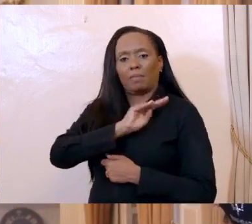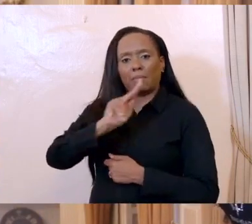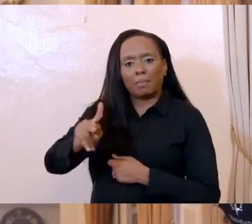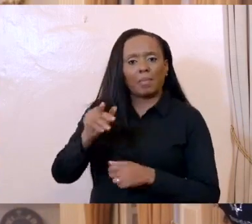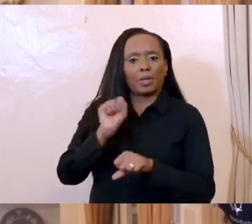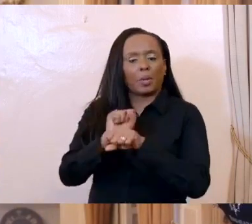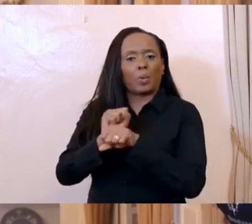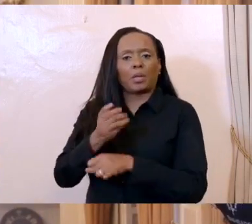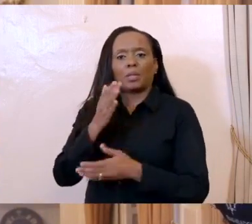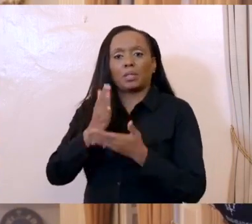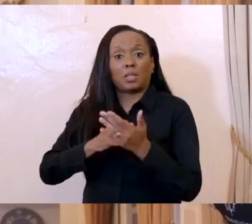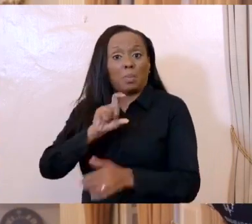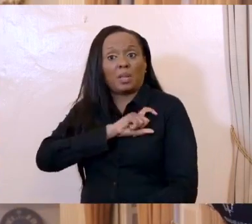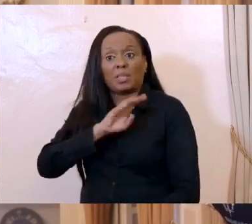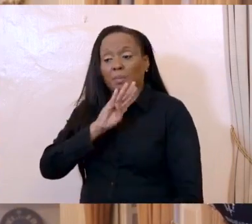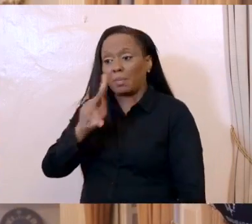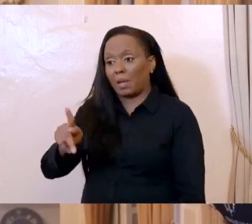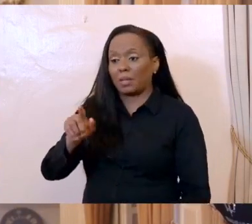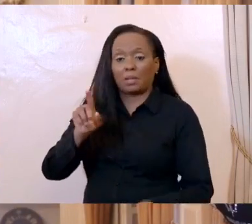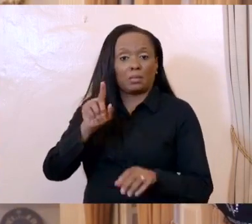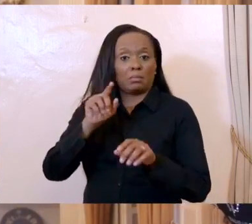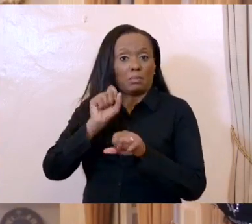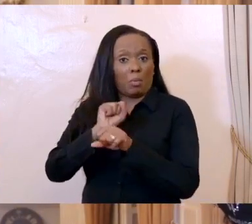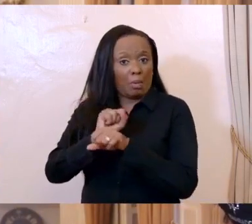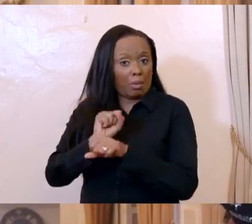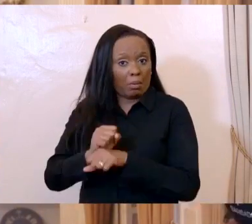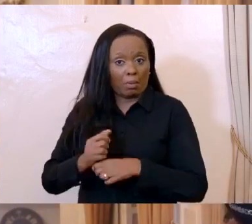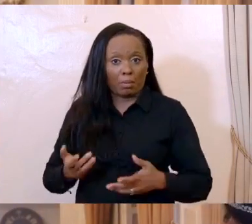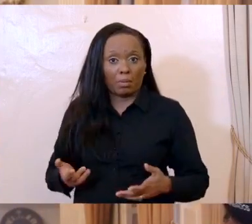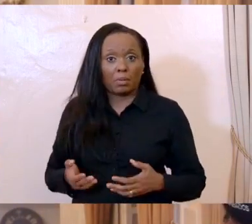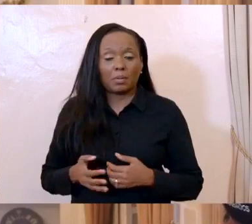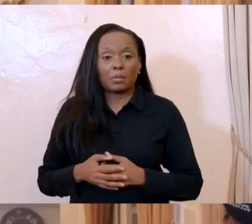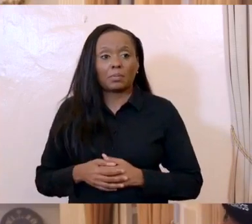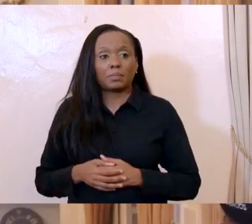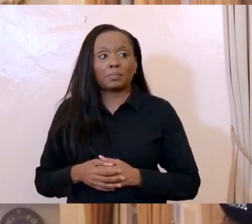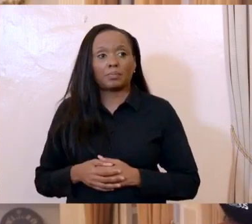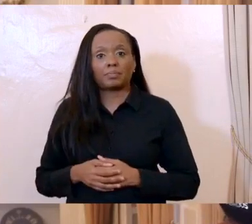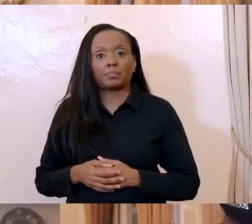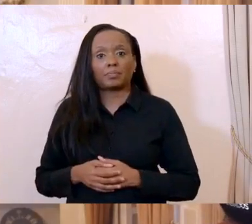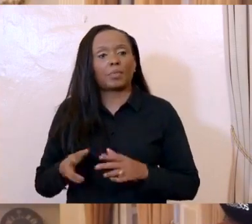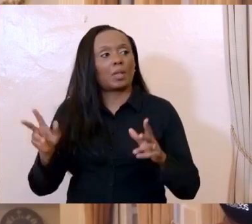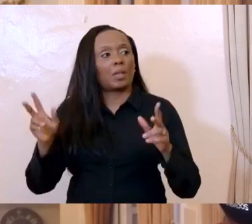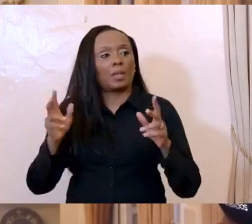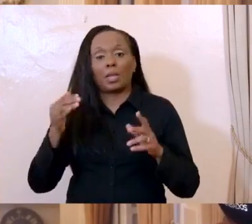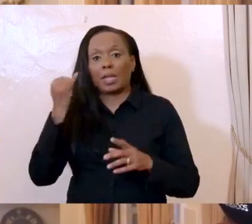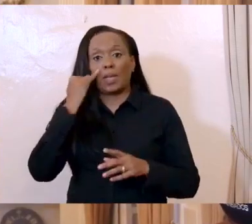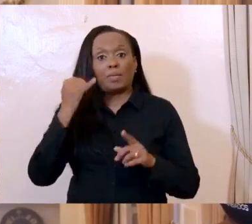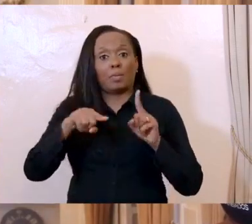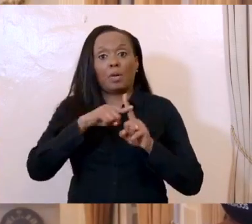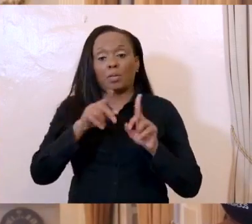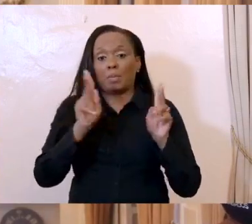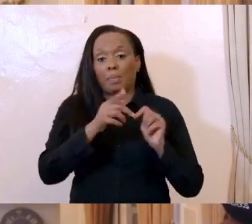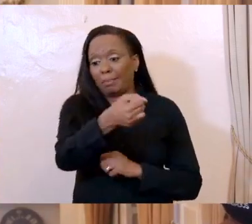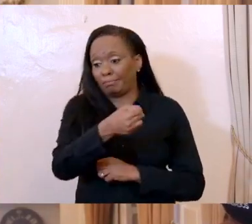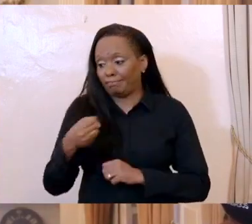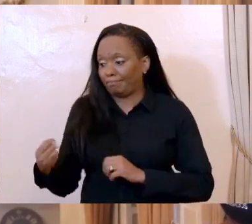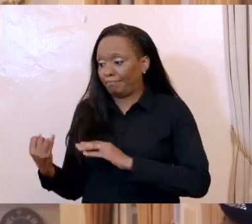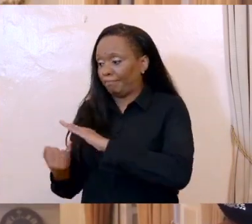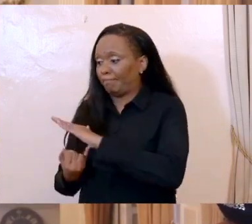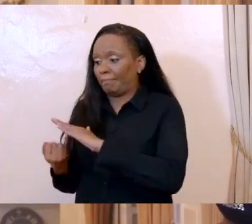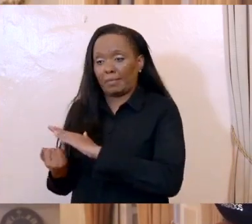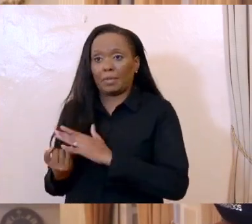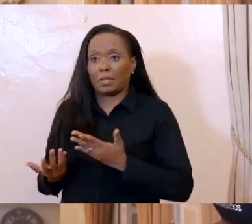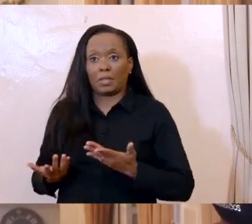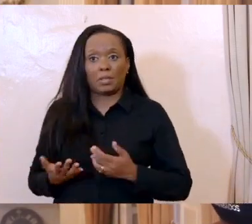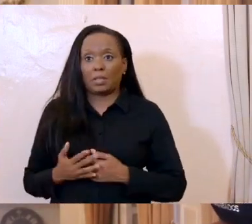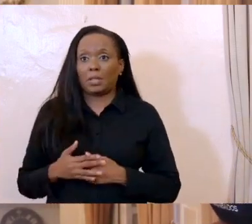work. Whoever tested positive, those persons have been placed in isolation, but I do not have the answer for the question directly